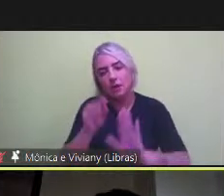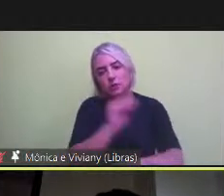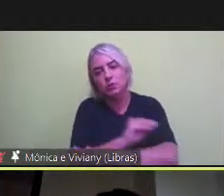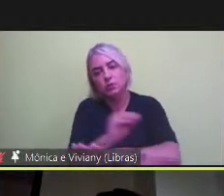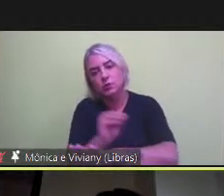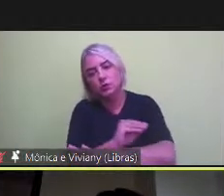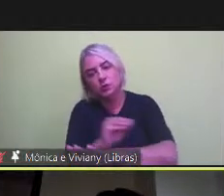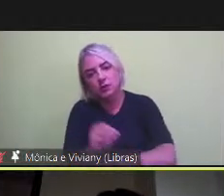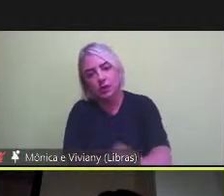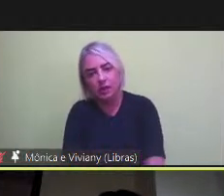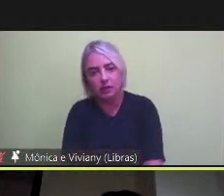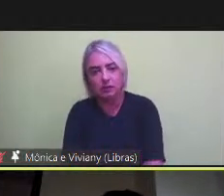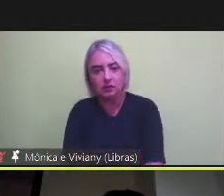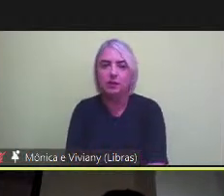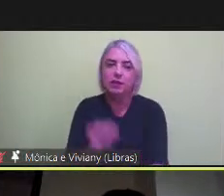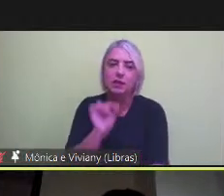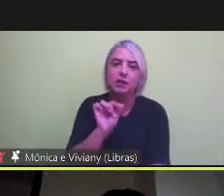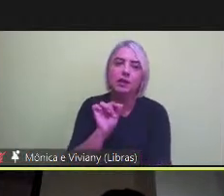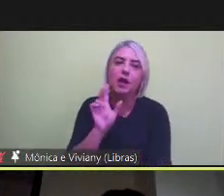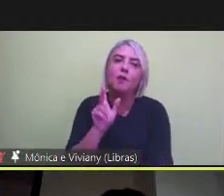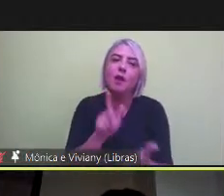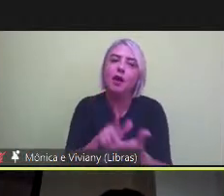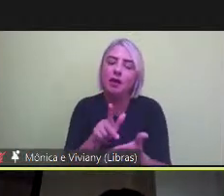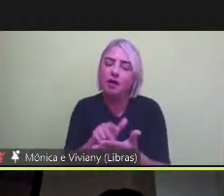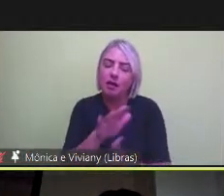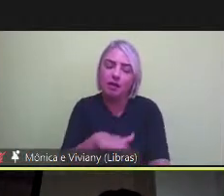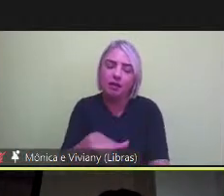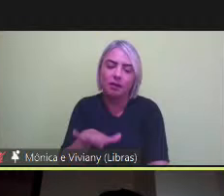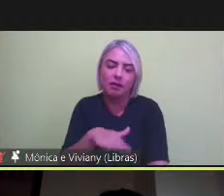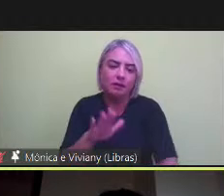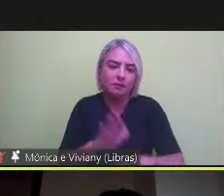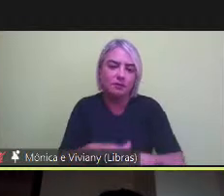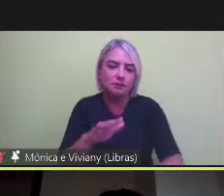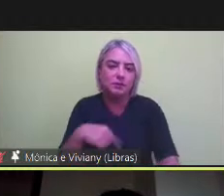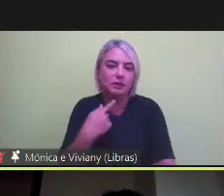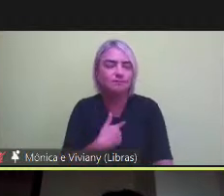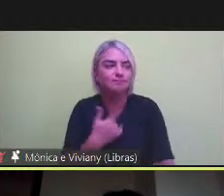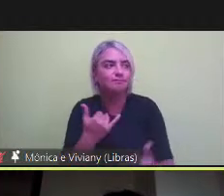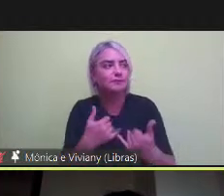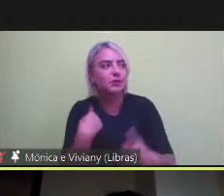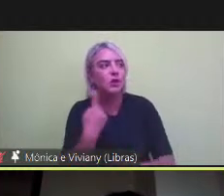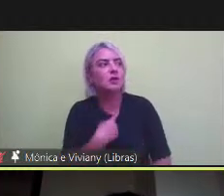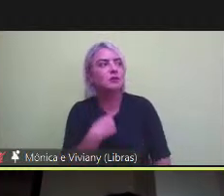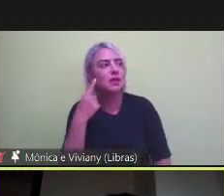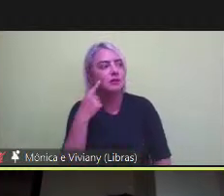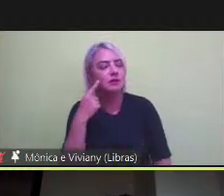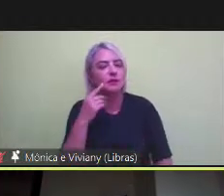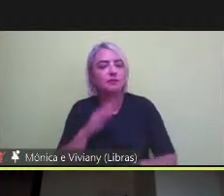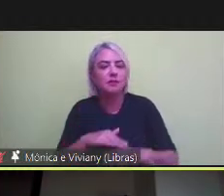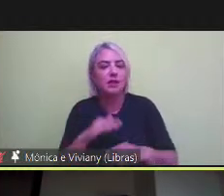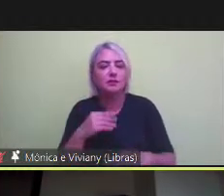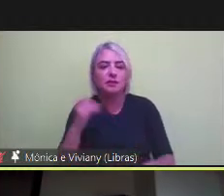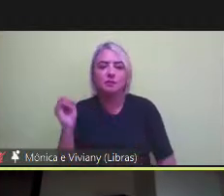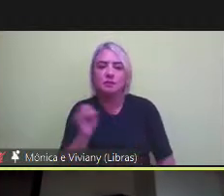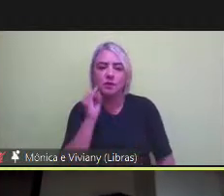of care. And this is, in fact, one of the areas that seems to us to